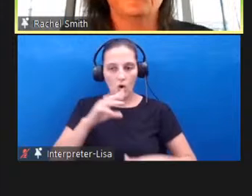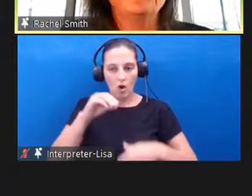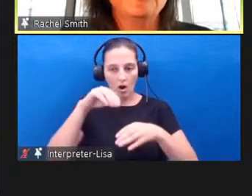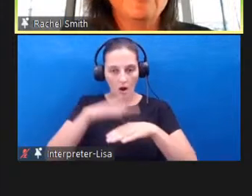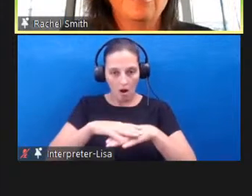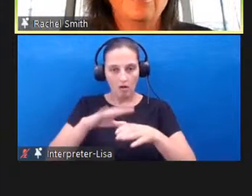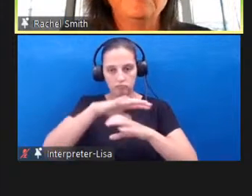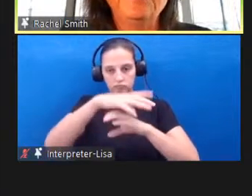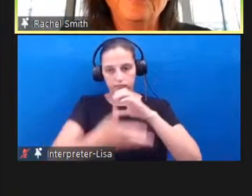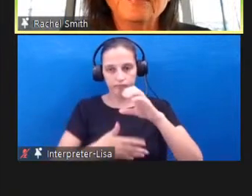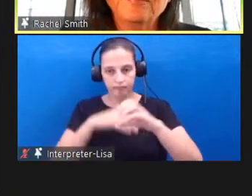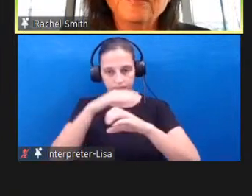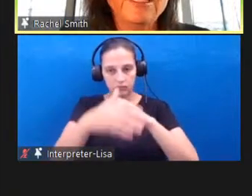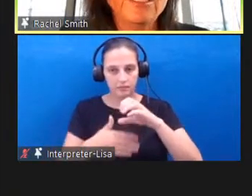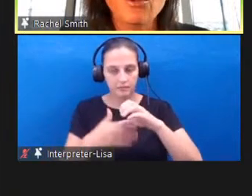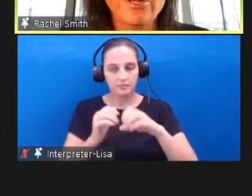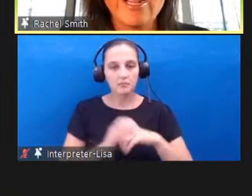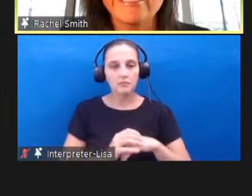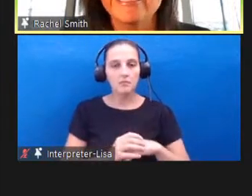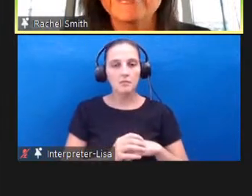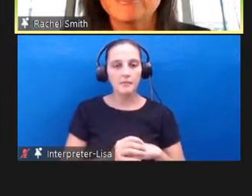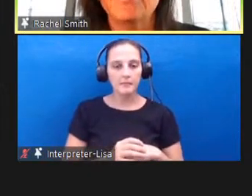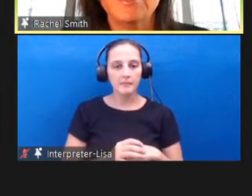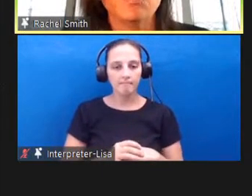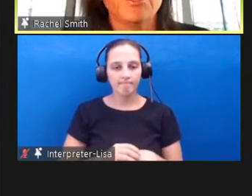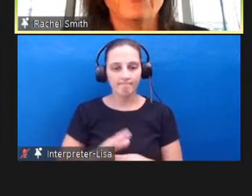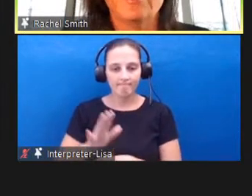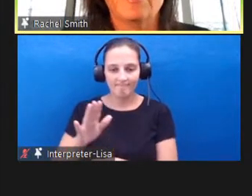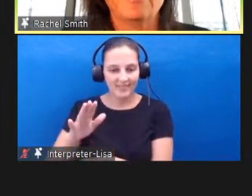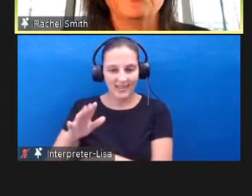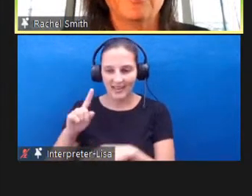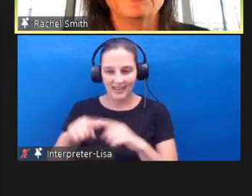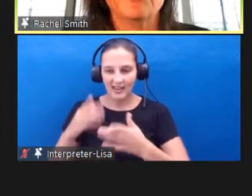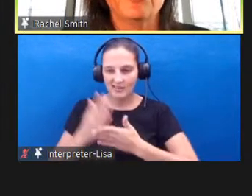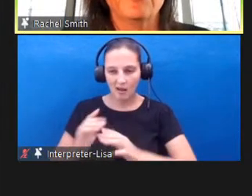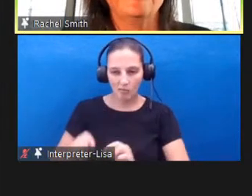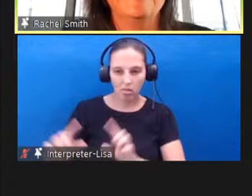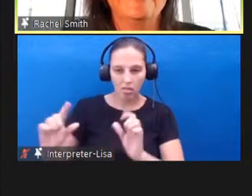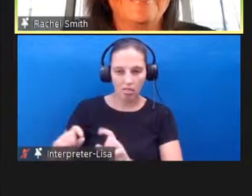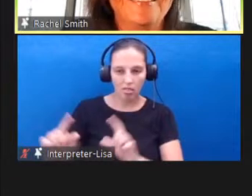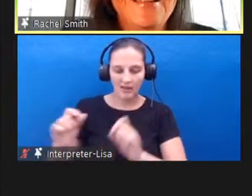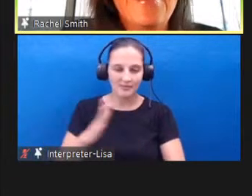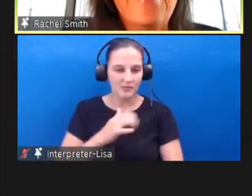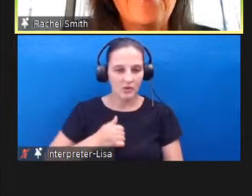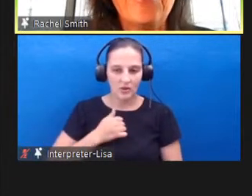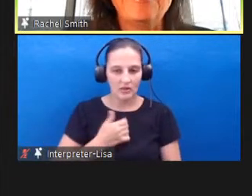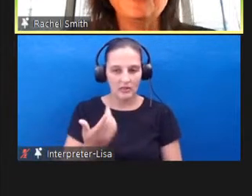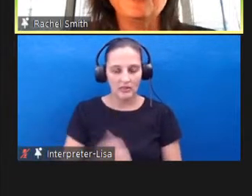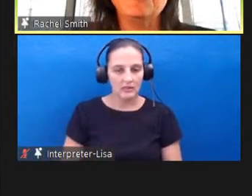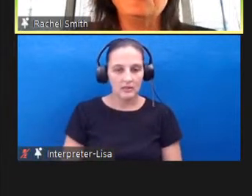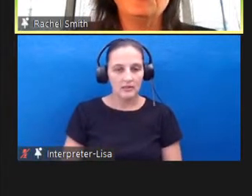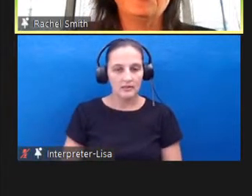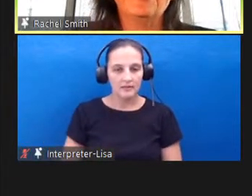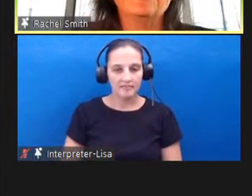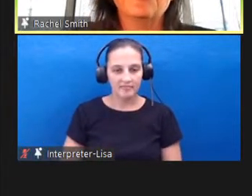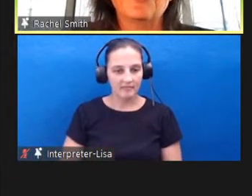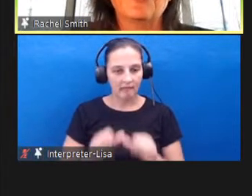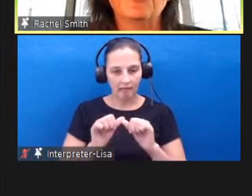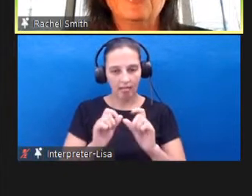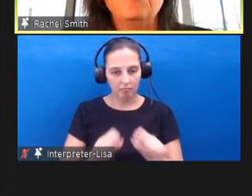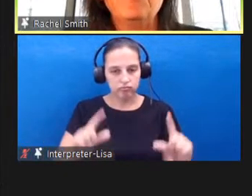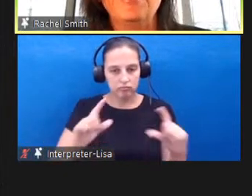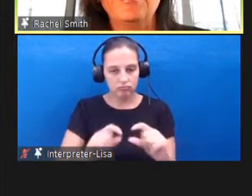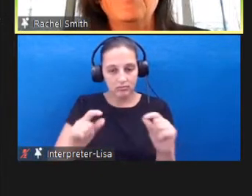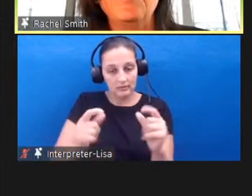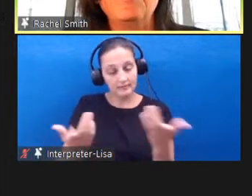habitable zone. You know what? I can't stop this window from popping up, so I'm sorry, you guys. It just keeps doing it, so I don't